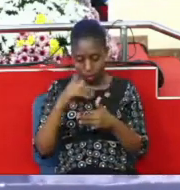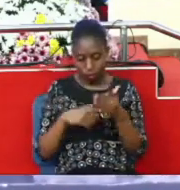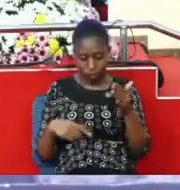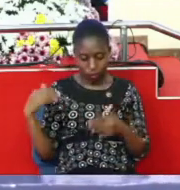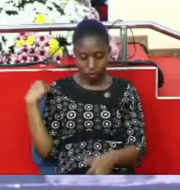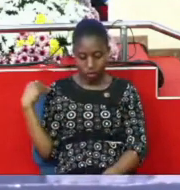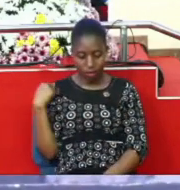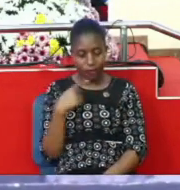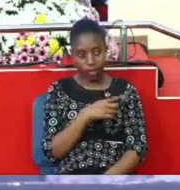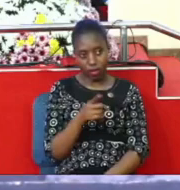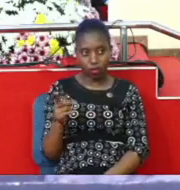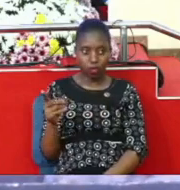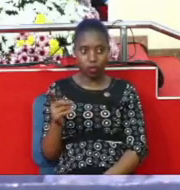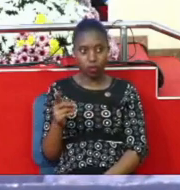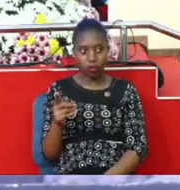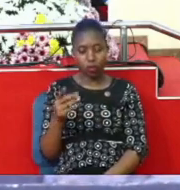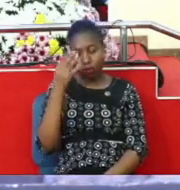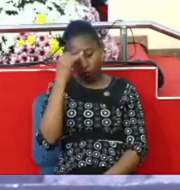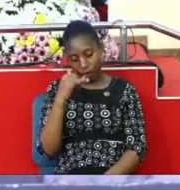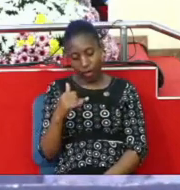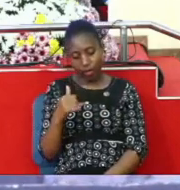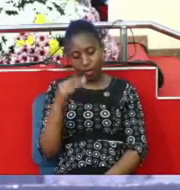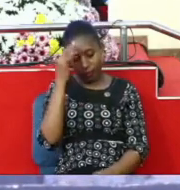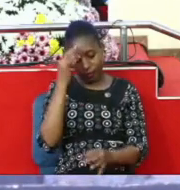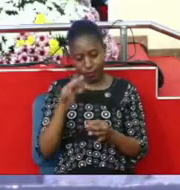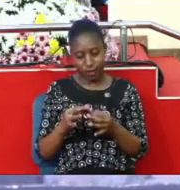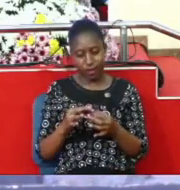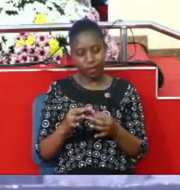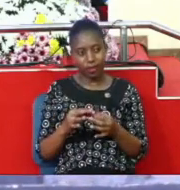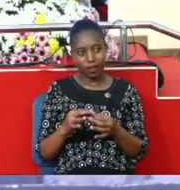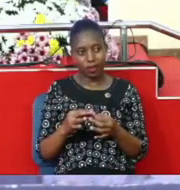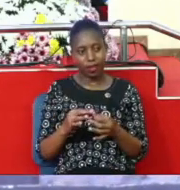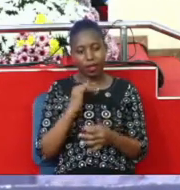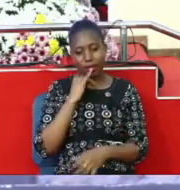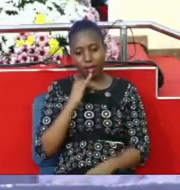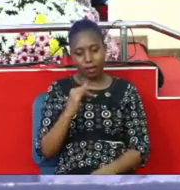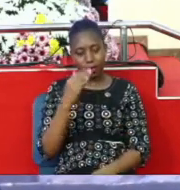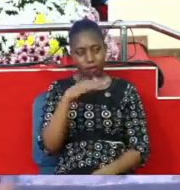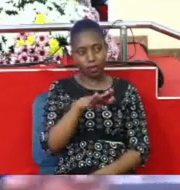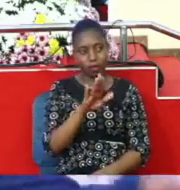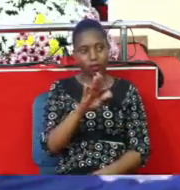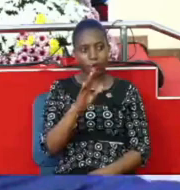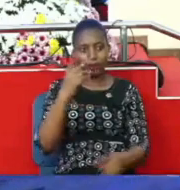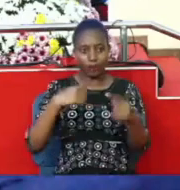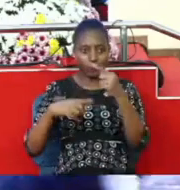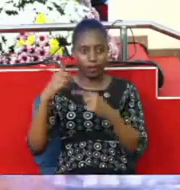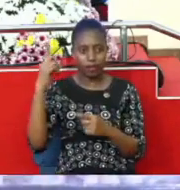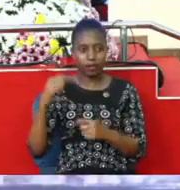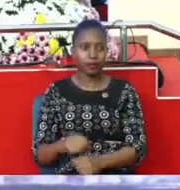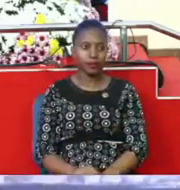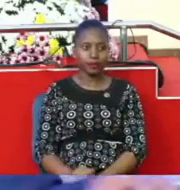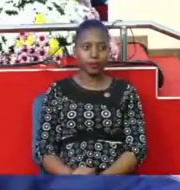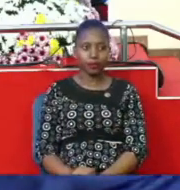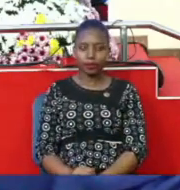your victory. Ni ushindi wako. Faith is your victory. Imani ni ushindi wako. Unajua kwa sababu